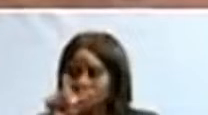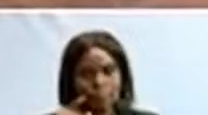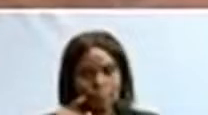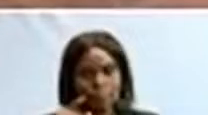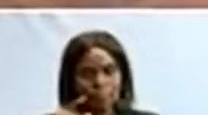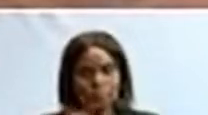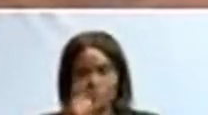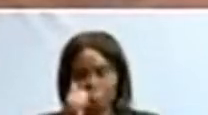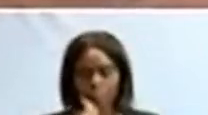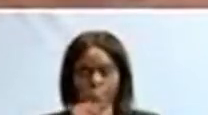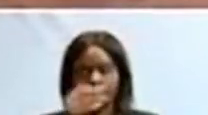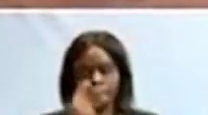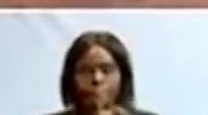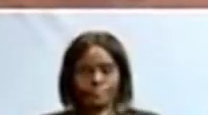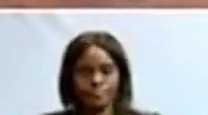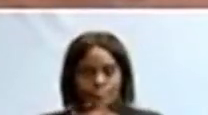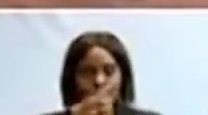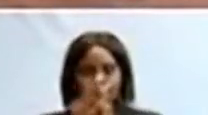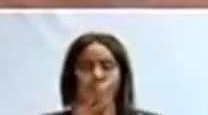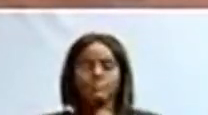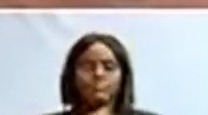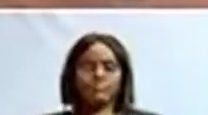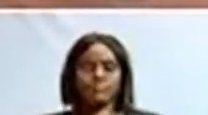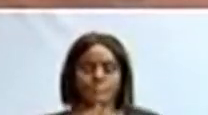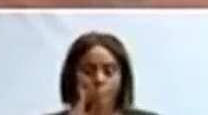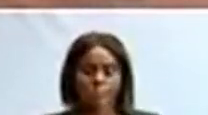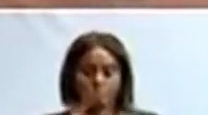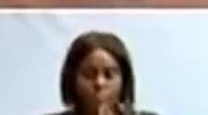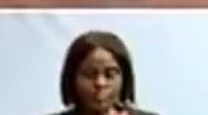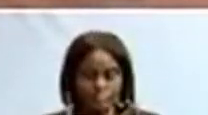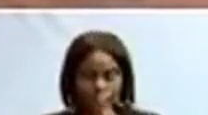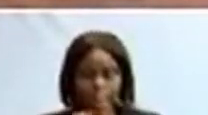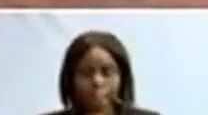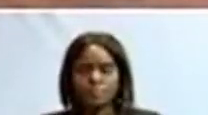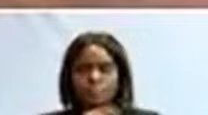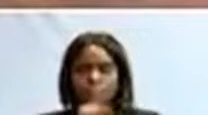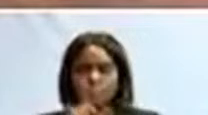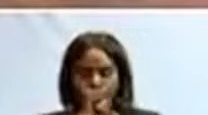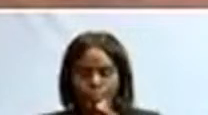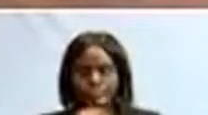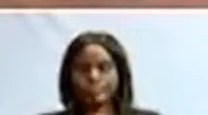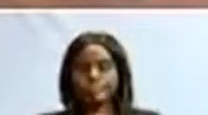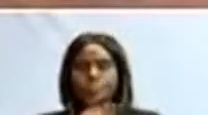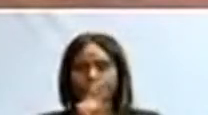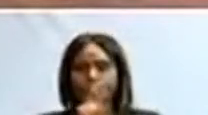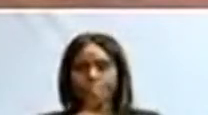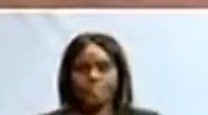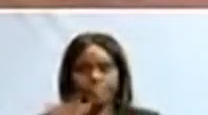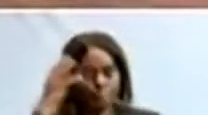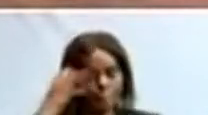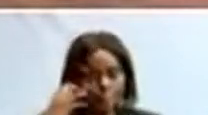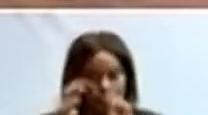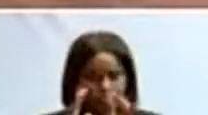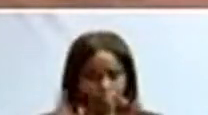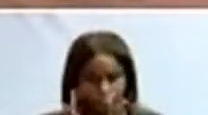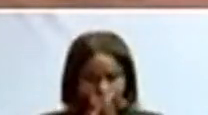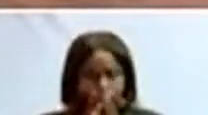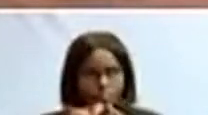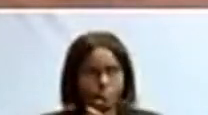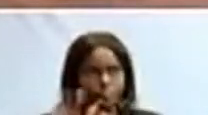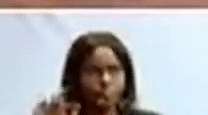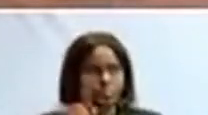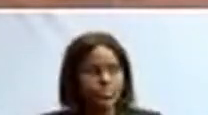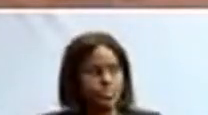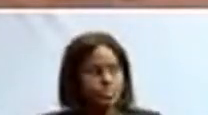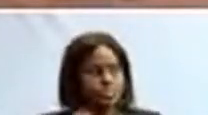officers was due to lack of funds to ensure the officers at the time